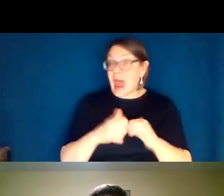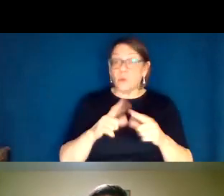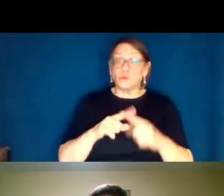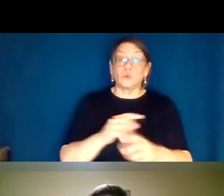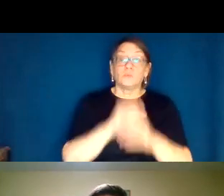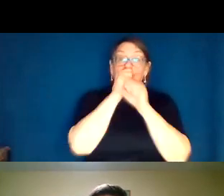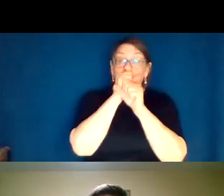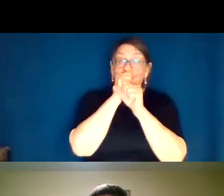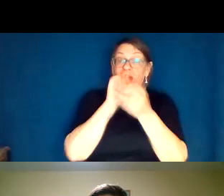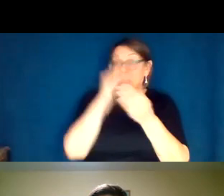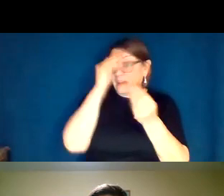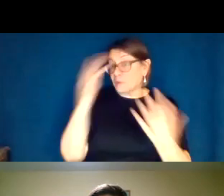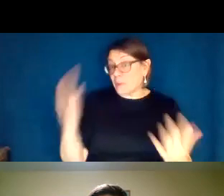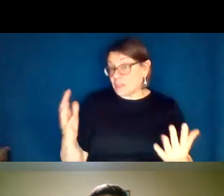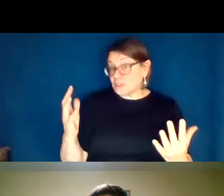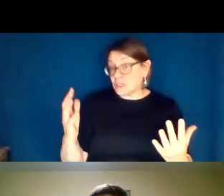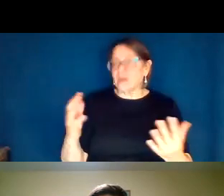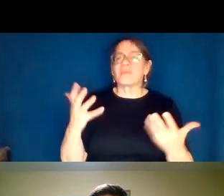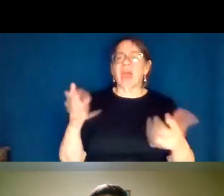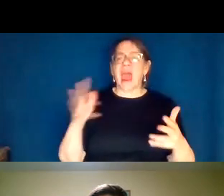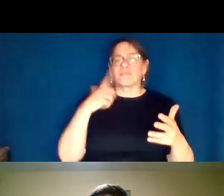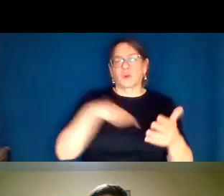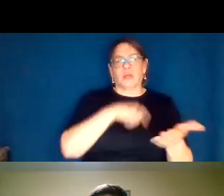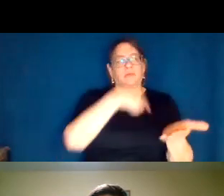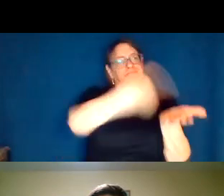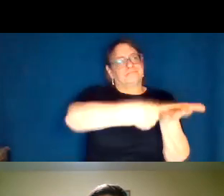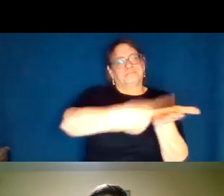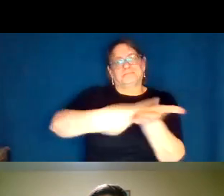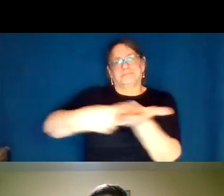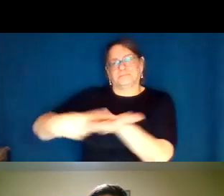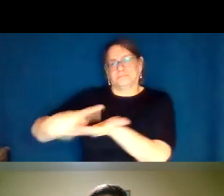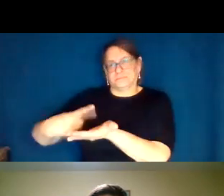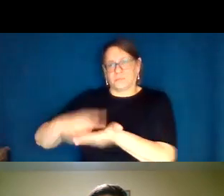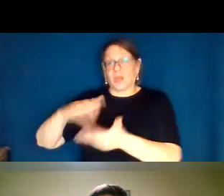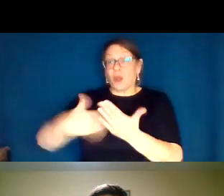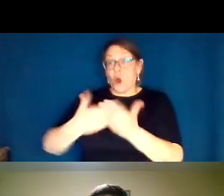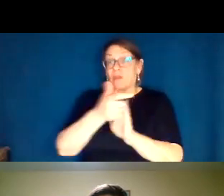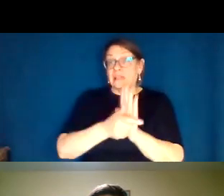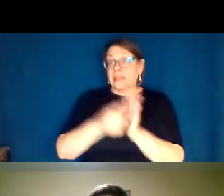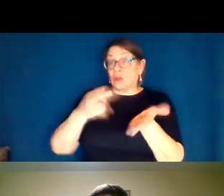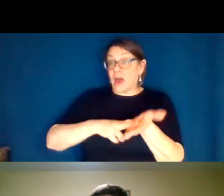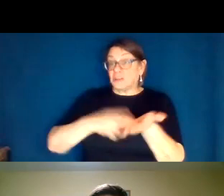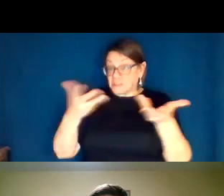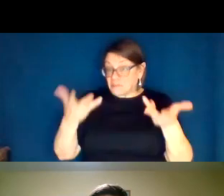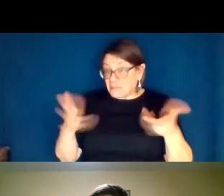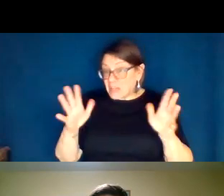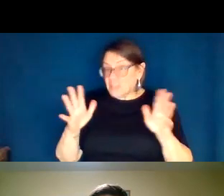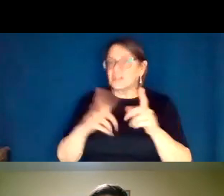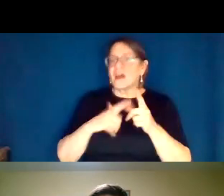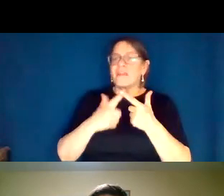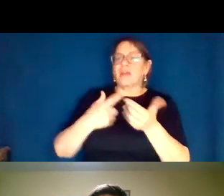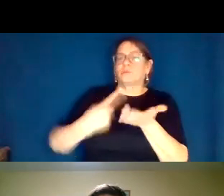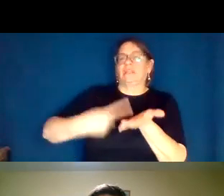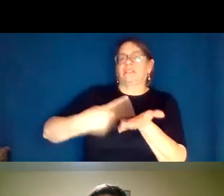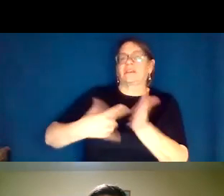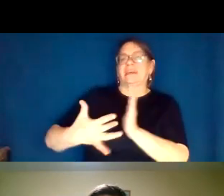be governed? Once we have it established and all the legal contracts are in place, then we talk about the technical side